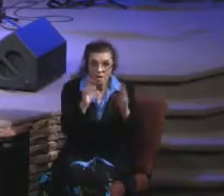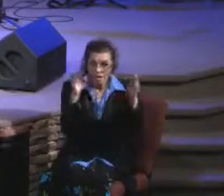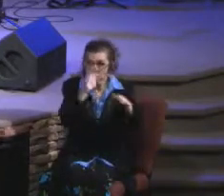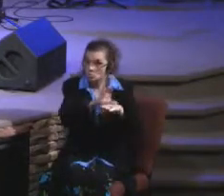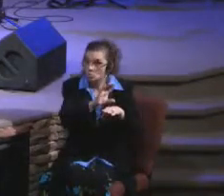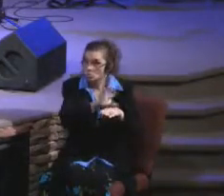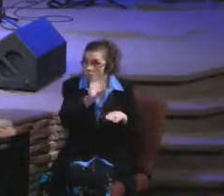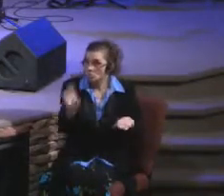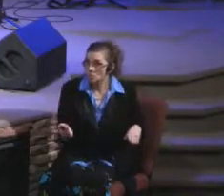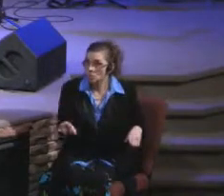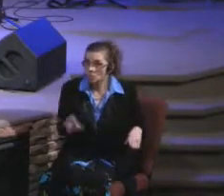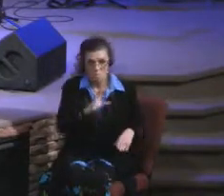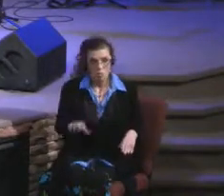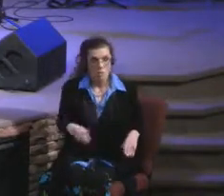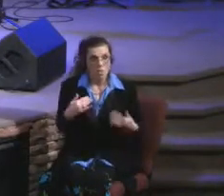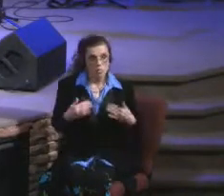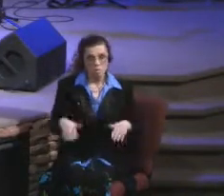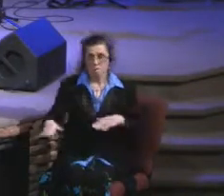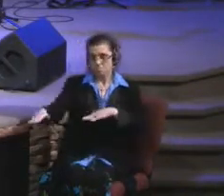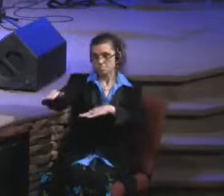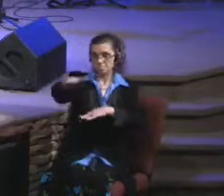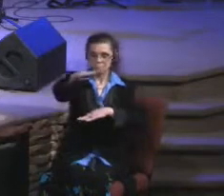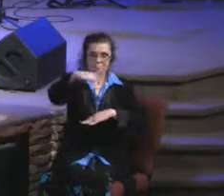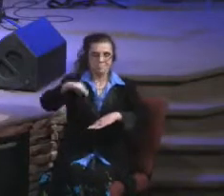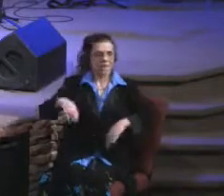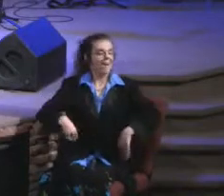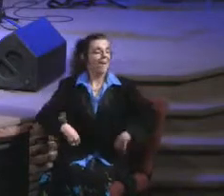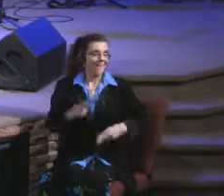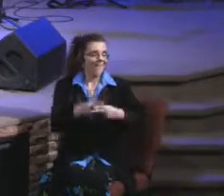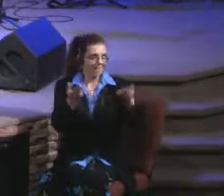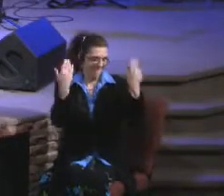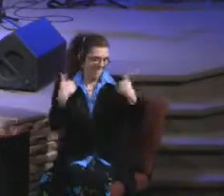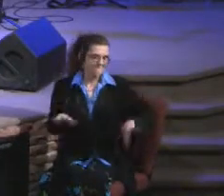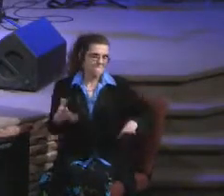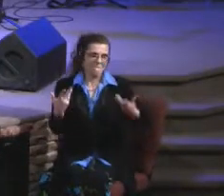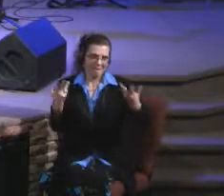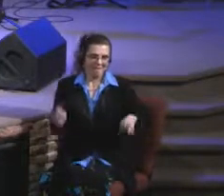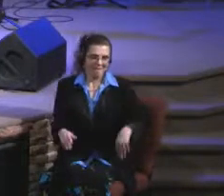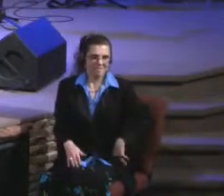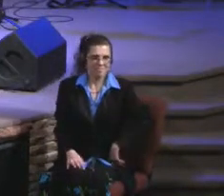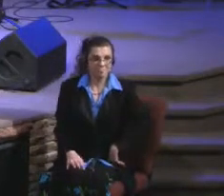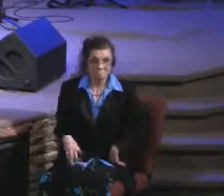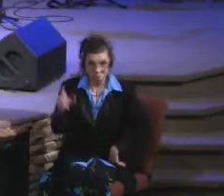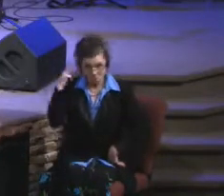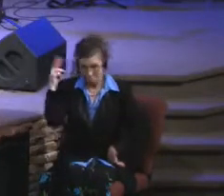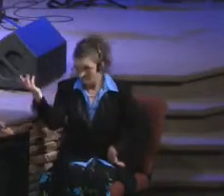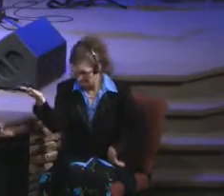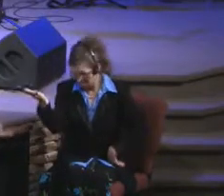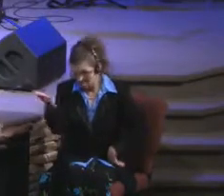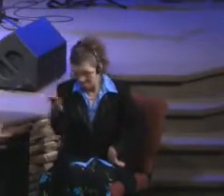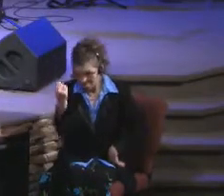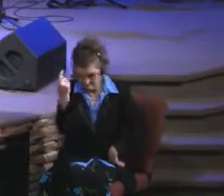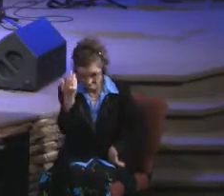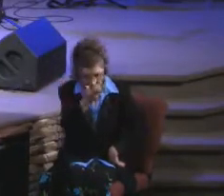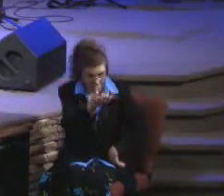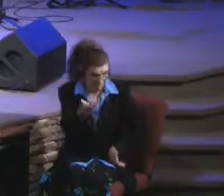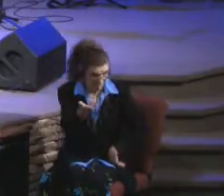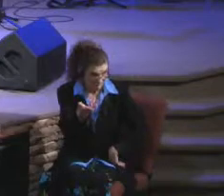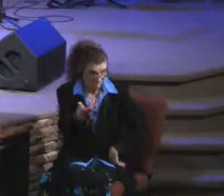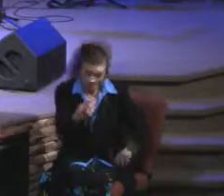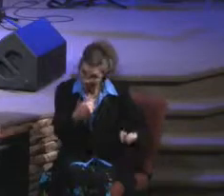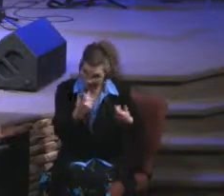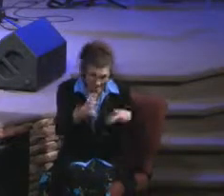God, we'll do that. We'll get ourselves in a very high place, and we'll think we got a name for ourselves. Anybody hearing me? Huh? We got it